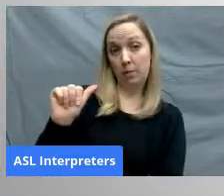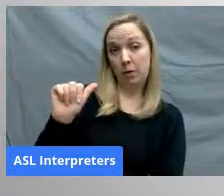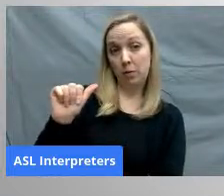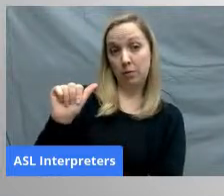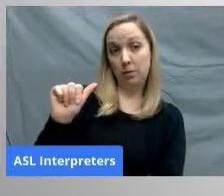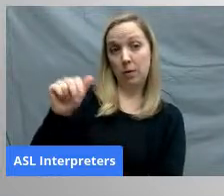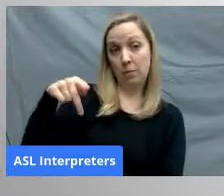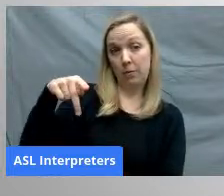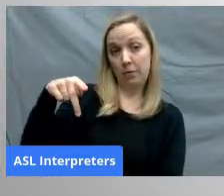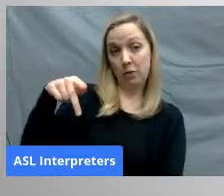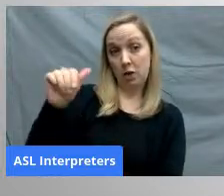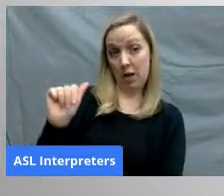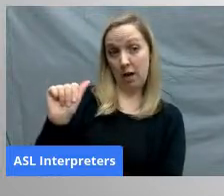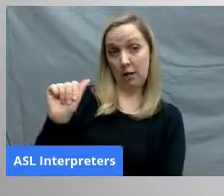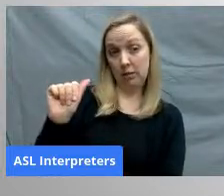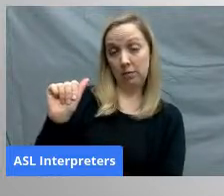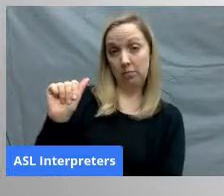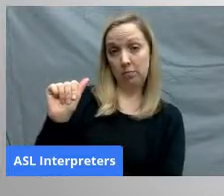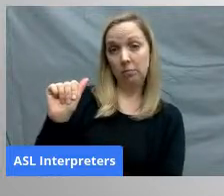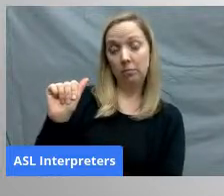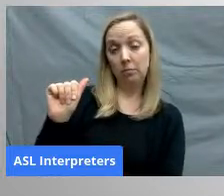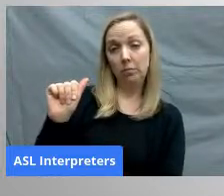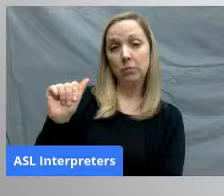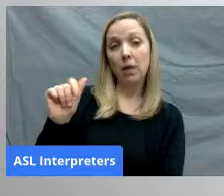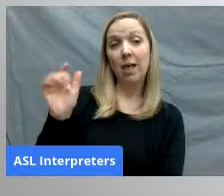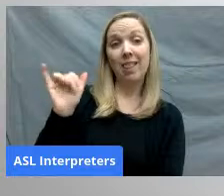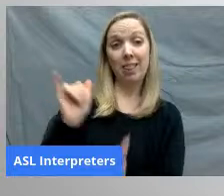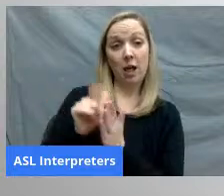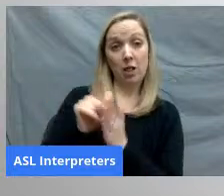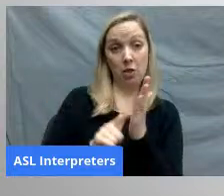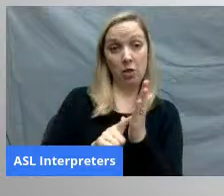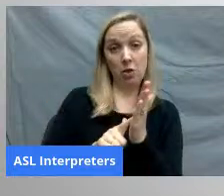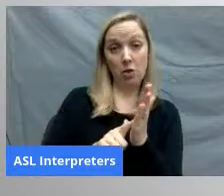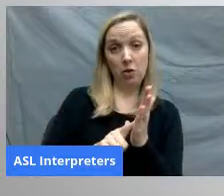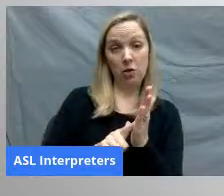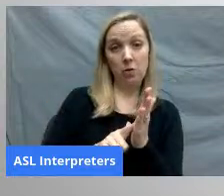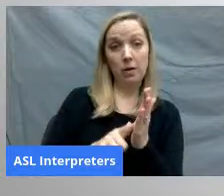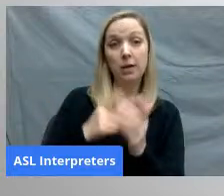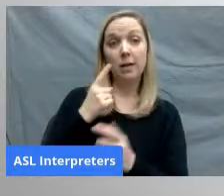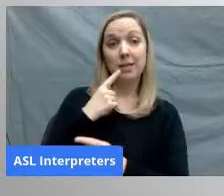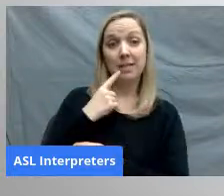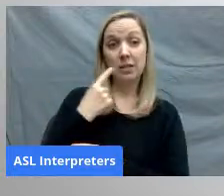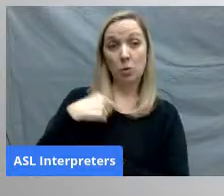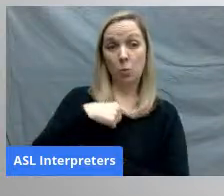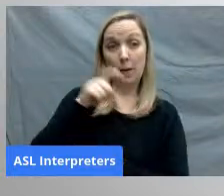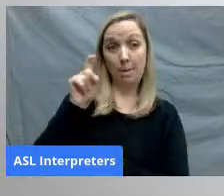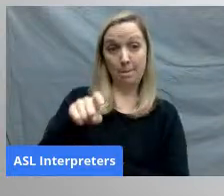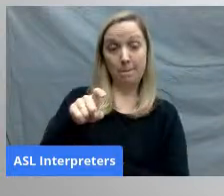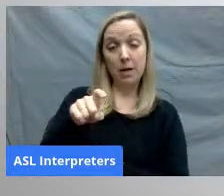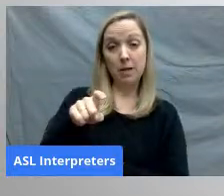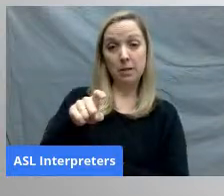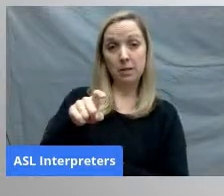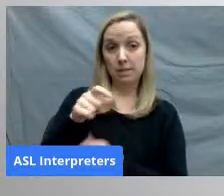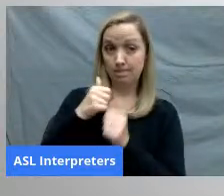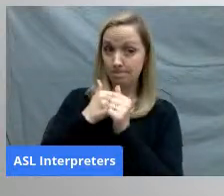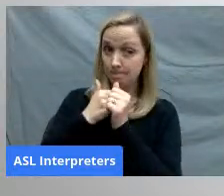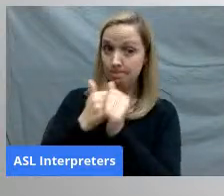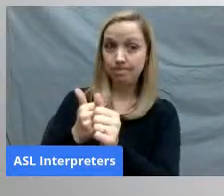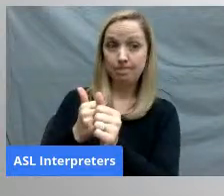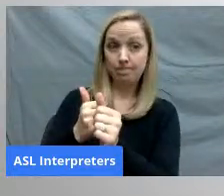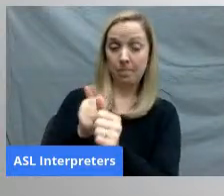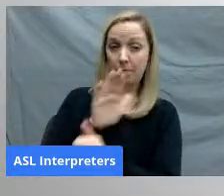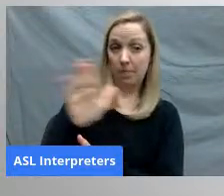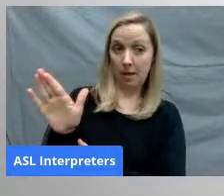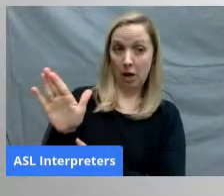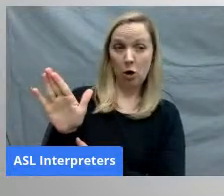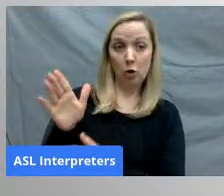And so actually we are supposed to cooperate. I mean, if there's a child abuse